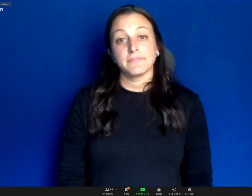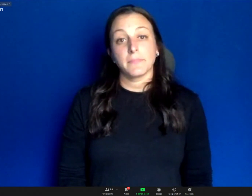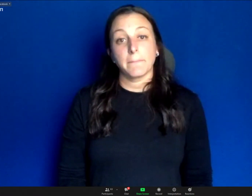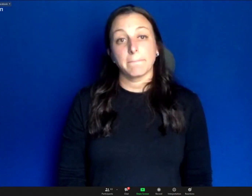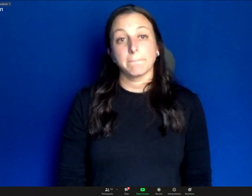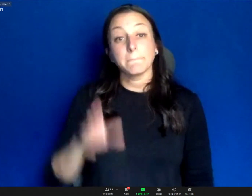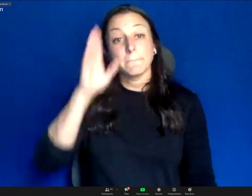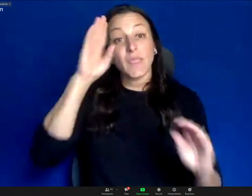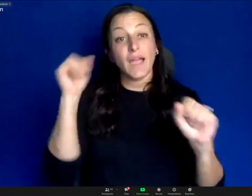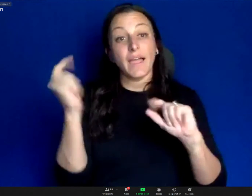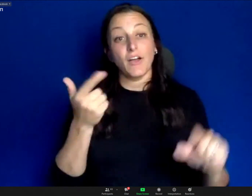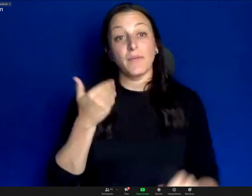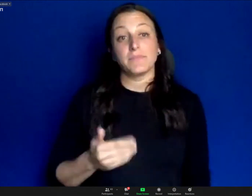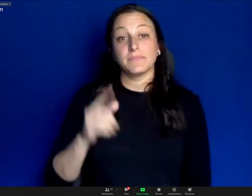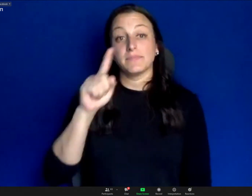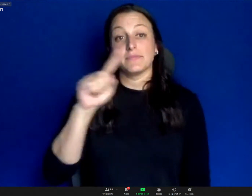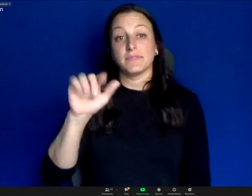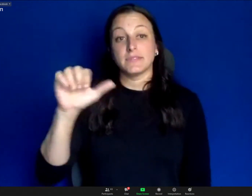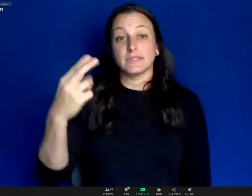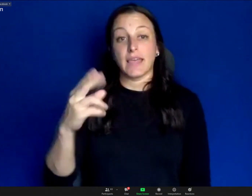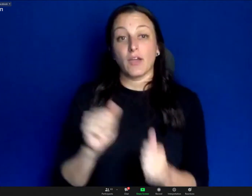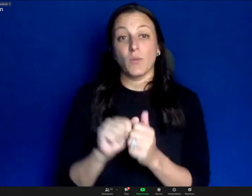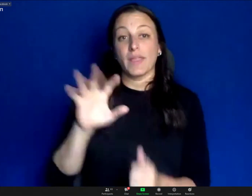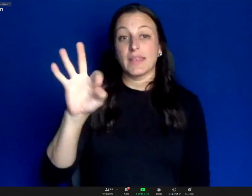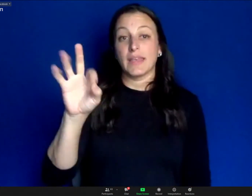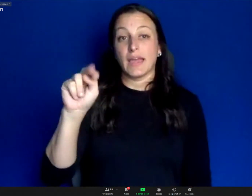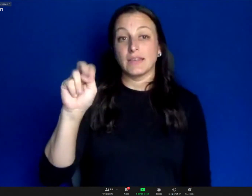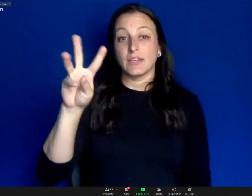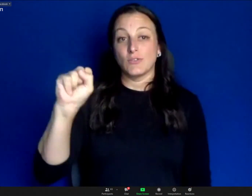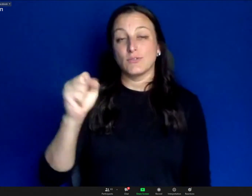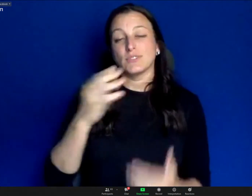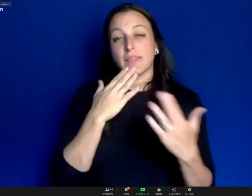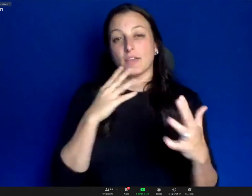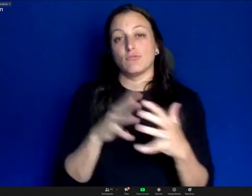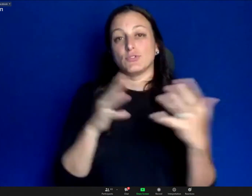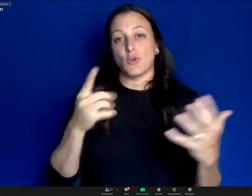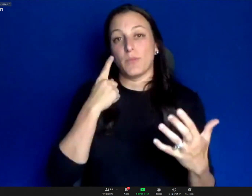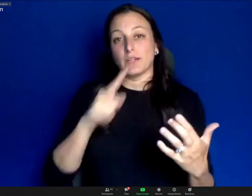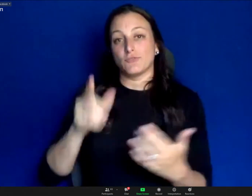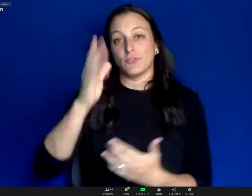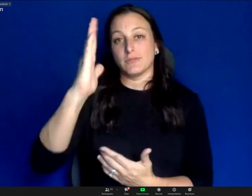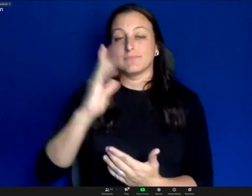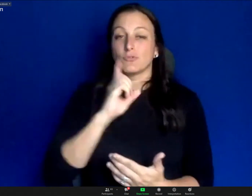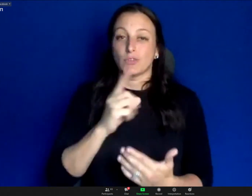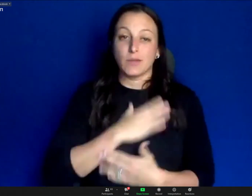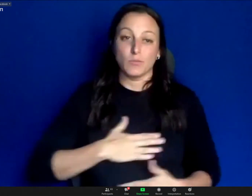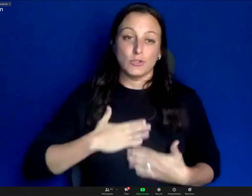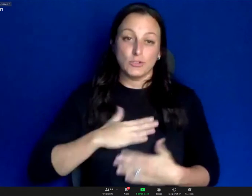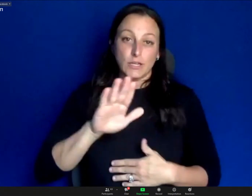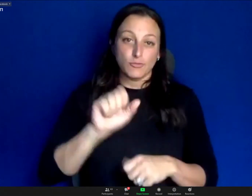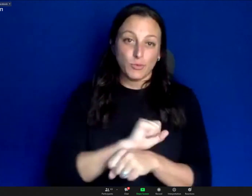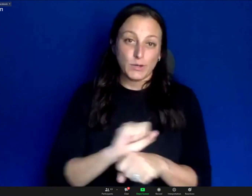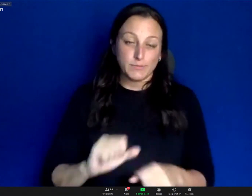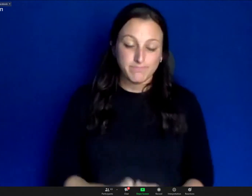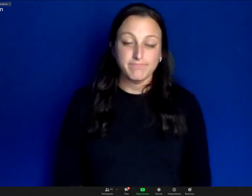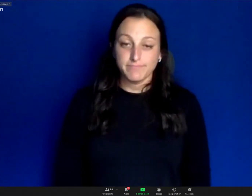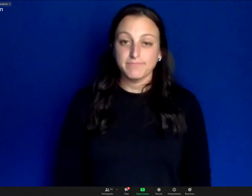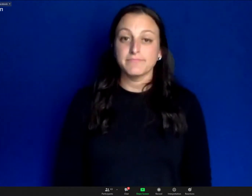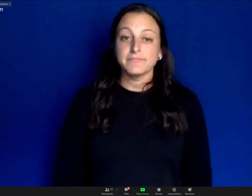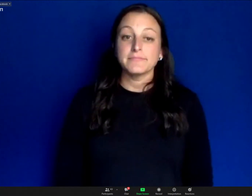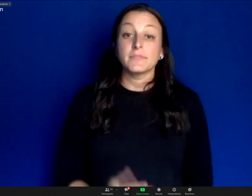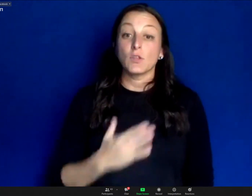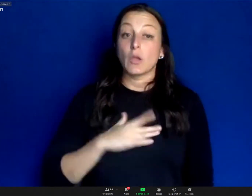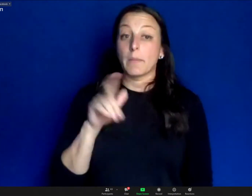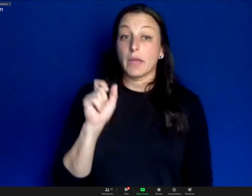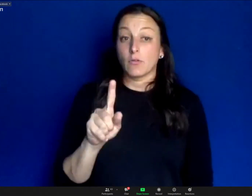Hi all, this is Zach Newman with 9 News. Thanks so much for this. Appreciate all your efforts here. So my questions